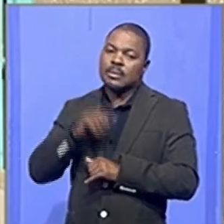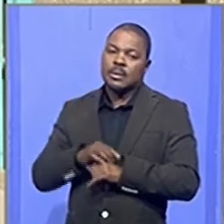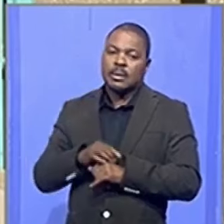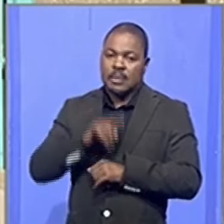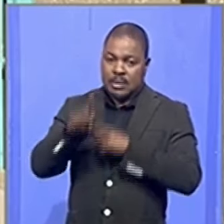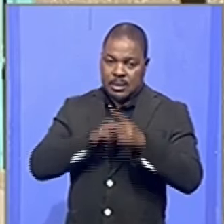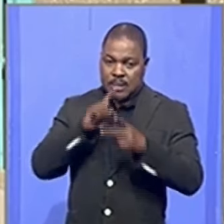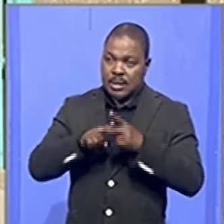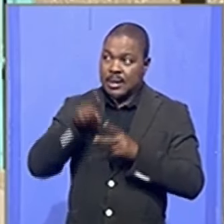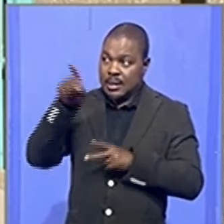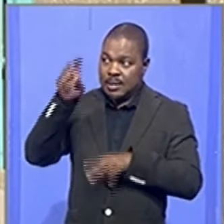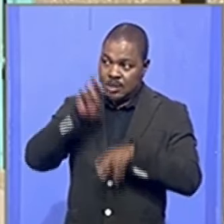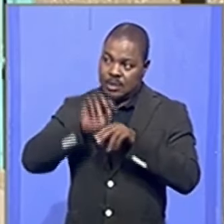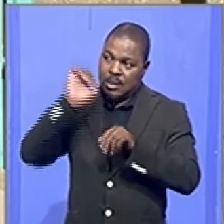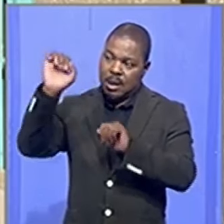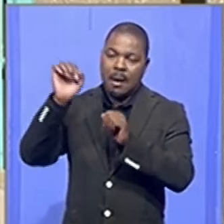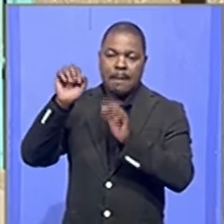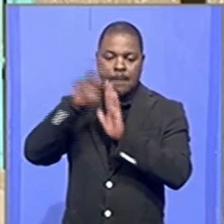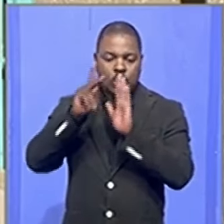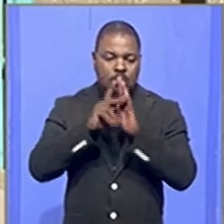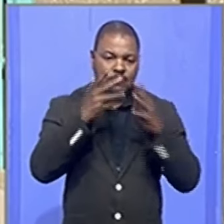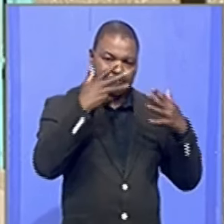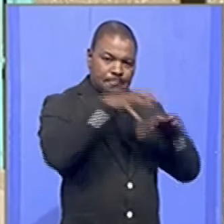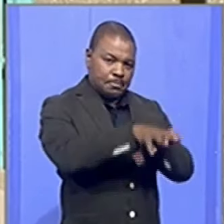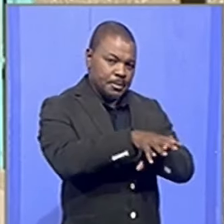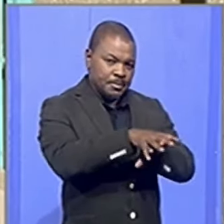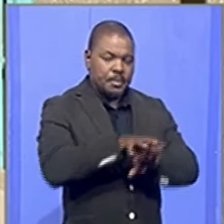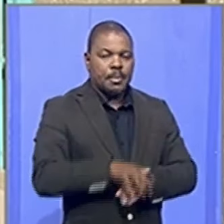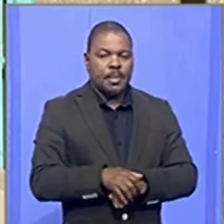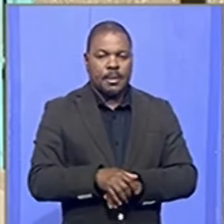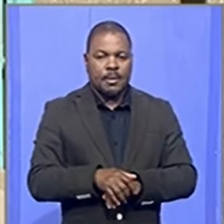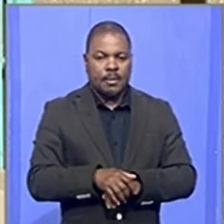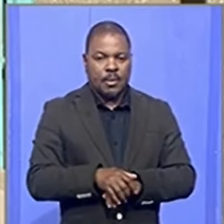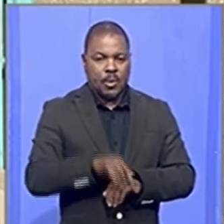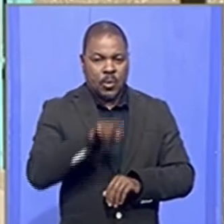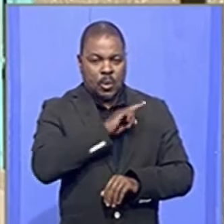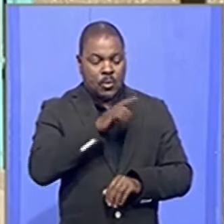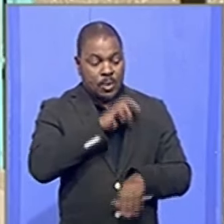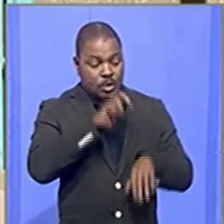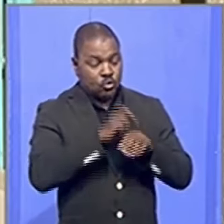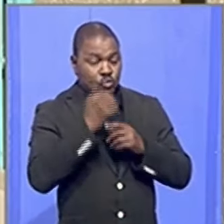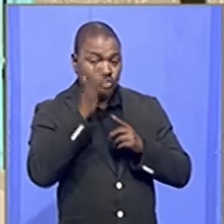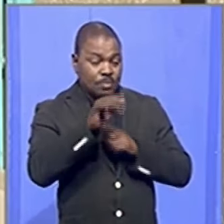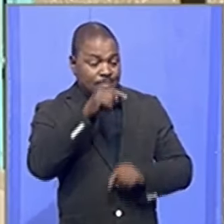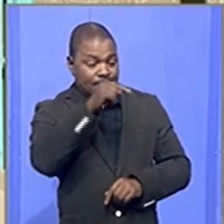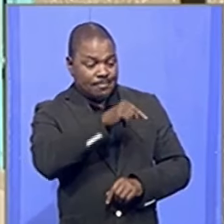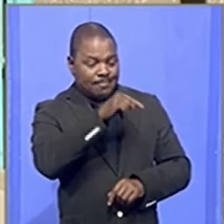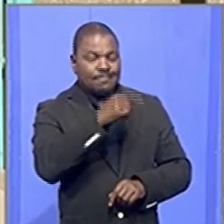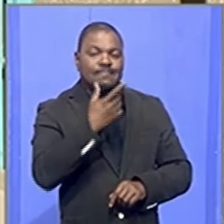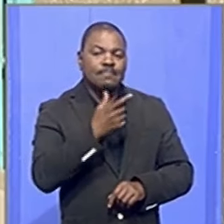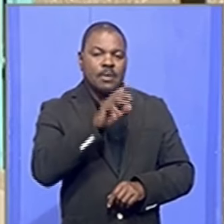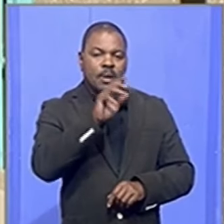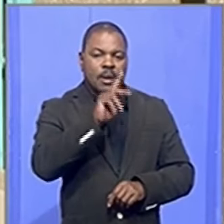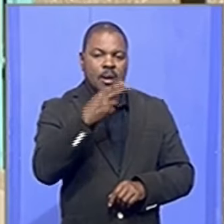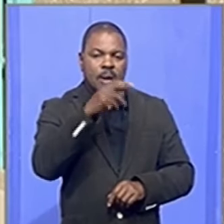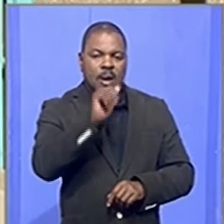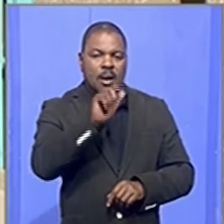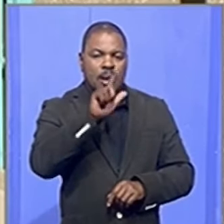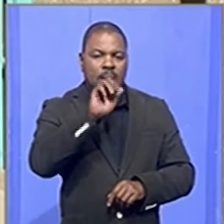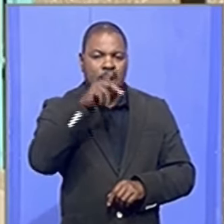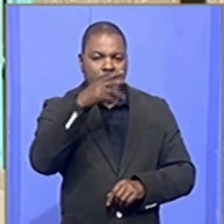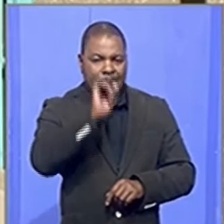tshebetsong di-policy tsa bona ka morao ba re bontshe boemo ba majoro wa Matjhabeng Thando Xulu Khalipa ka nako e telele